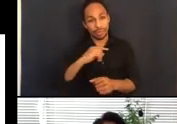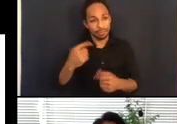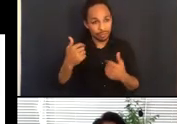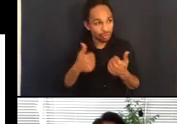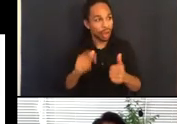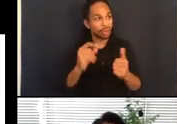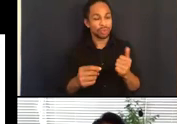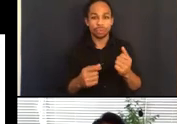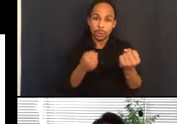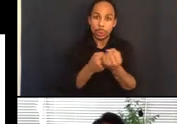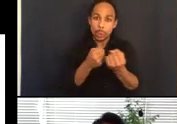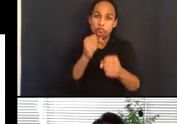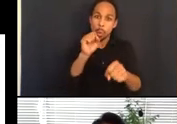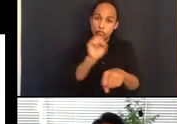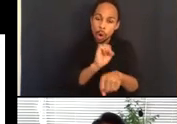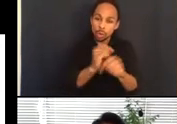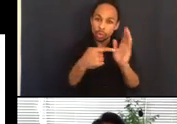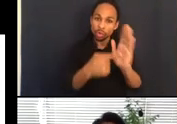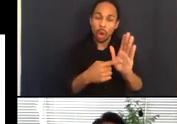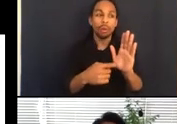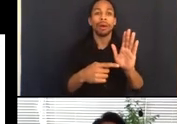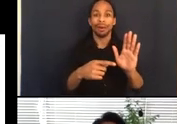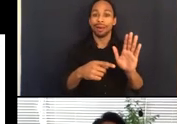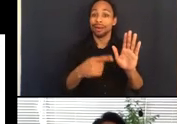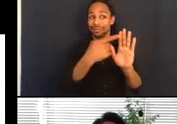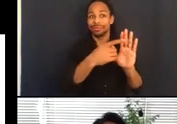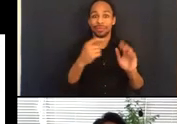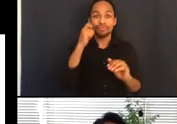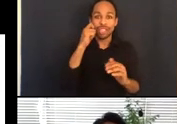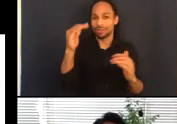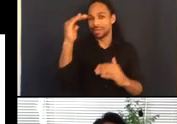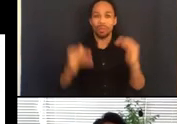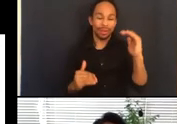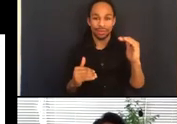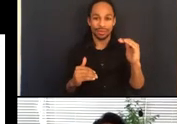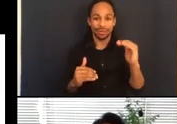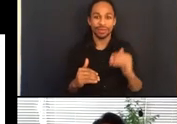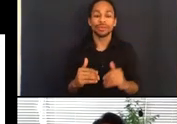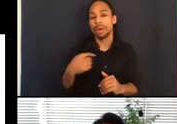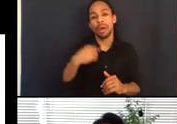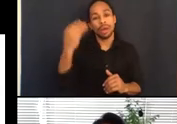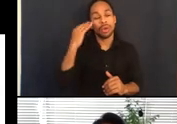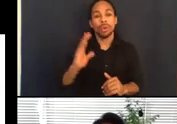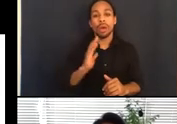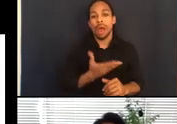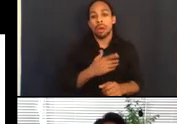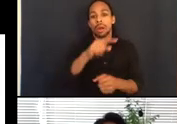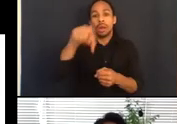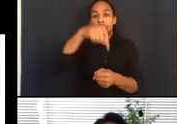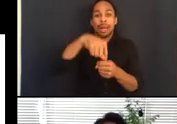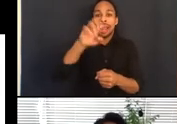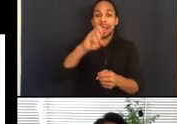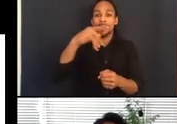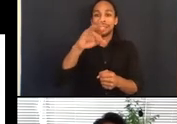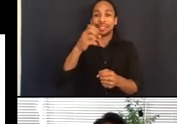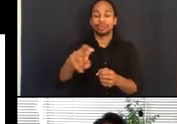reveal the real-time data, which I know that our tribal epicenters are underfunded, and the data does not